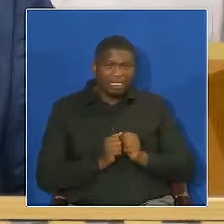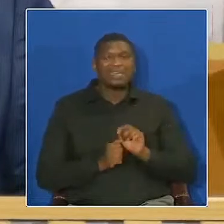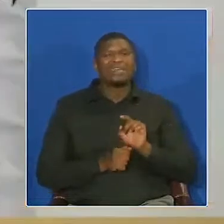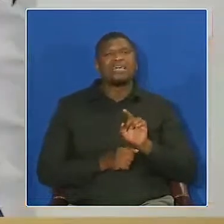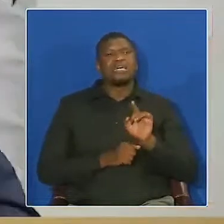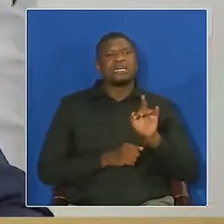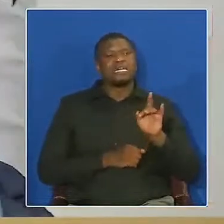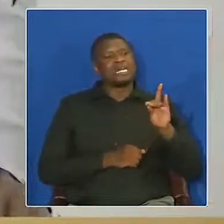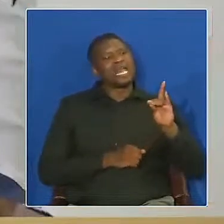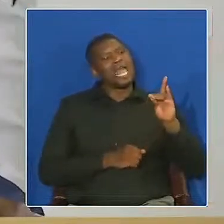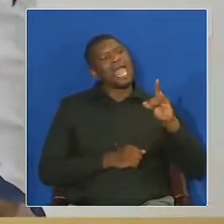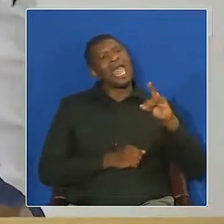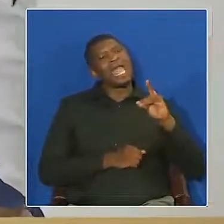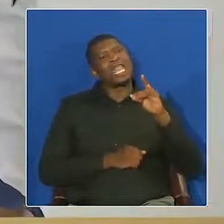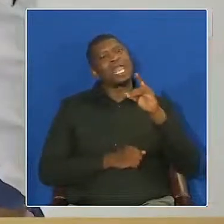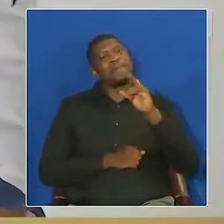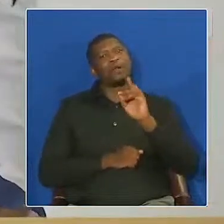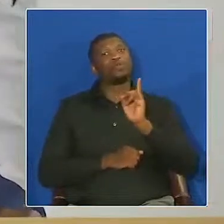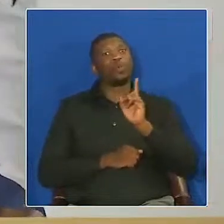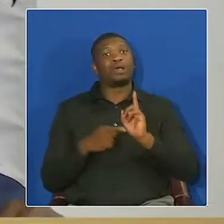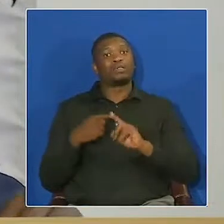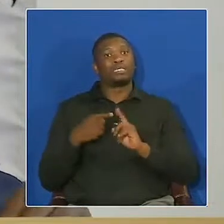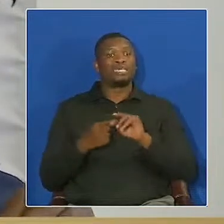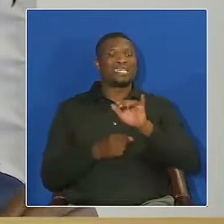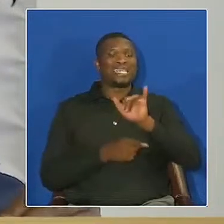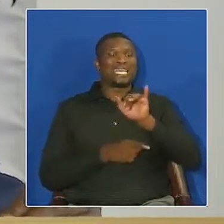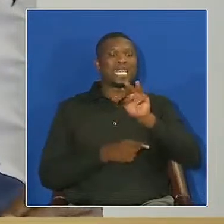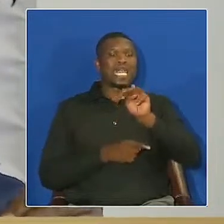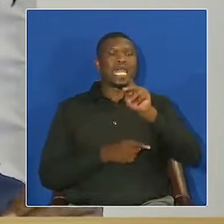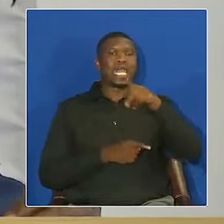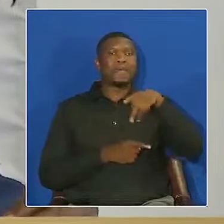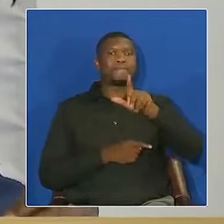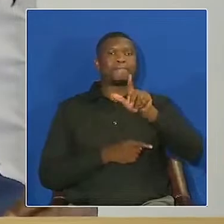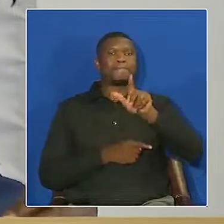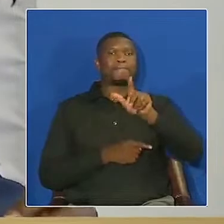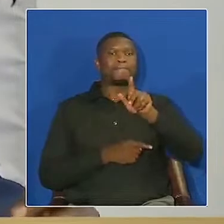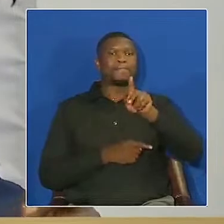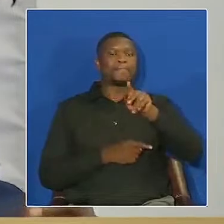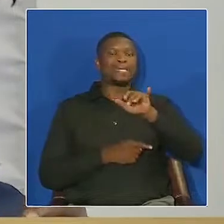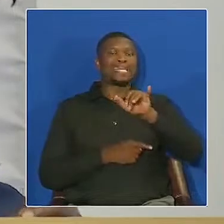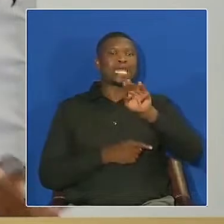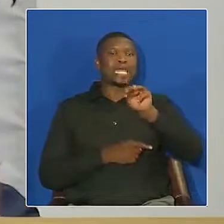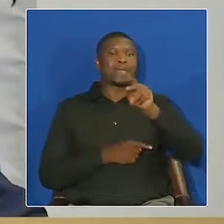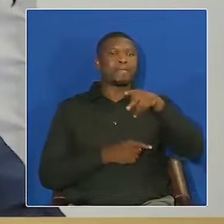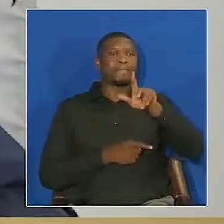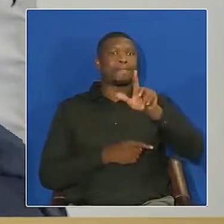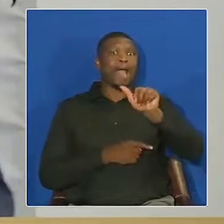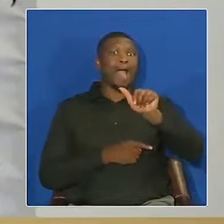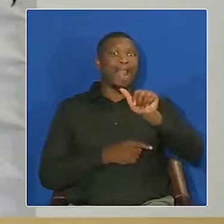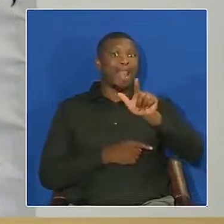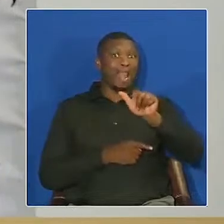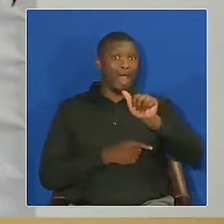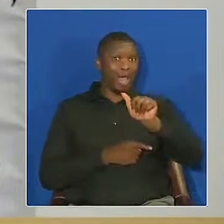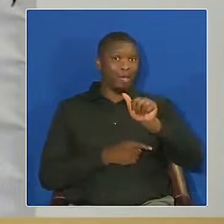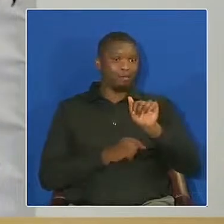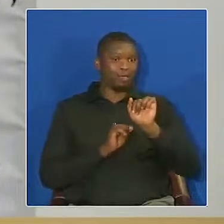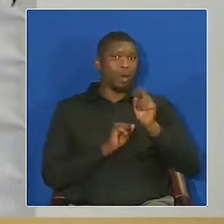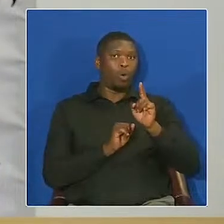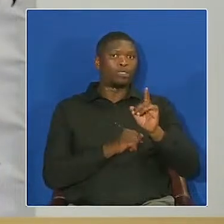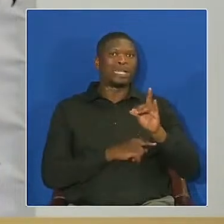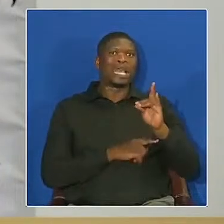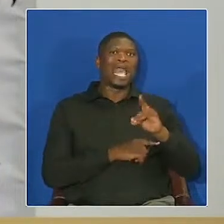The animal referred to as impala, according to my view and my understanding, it's